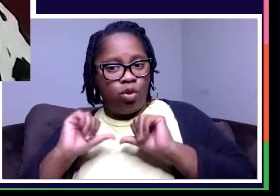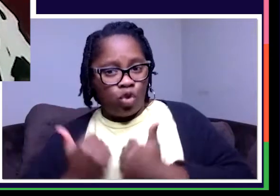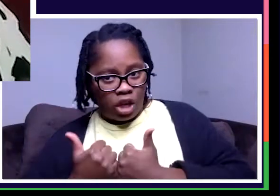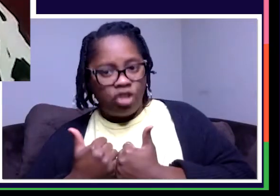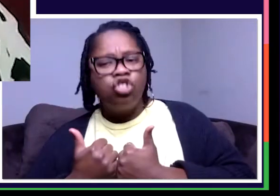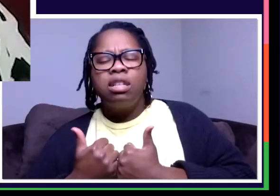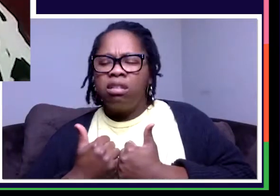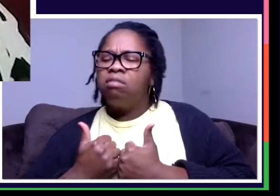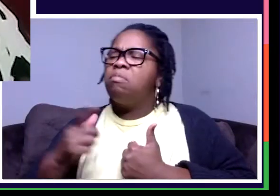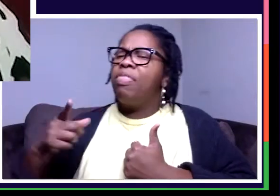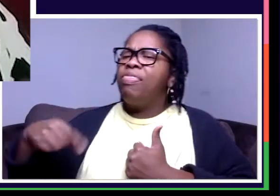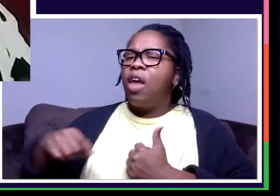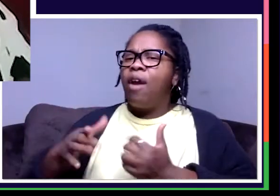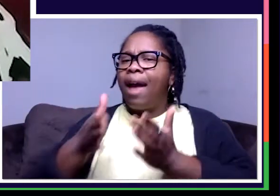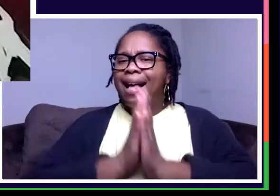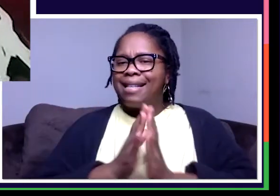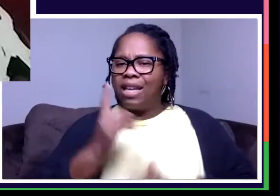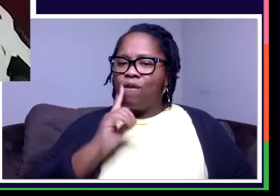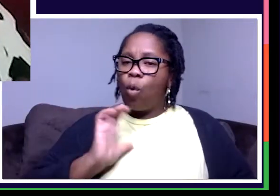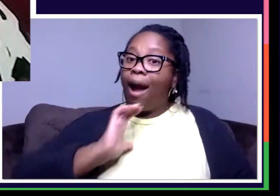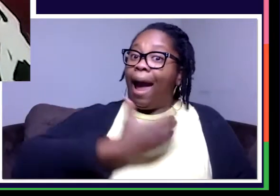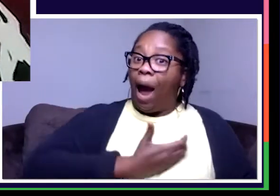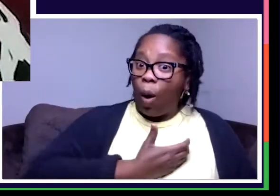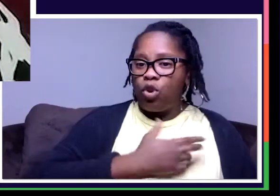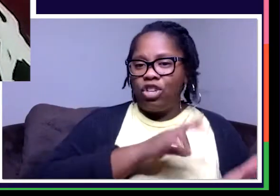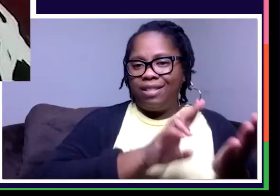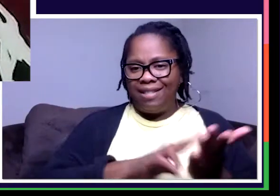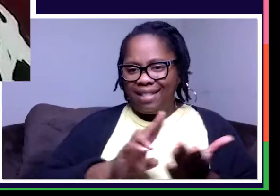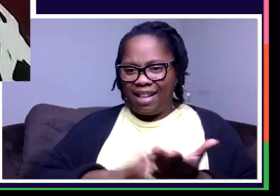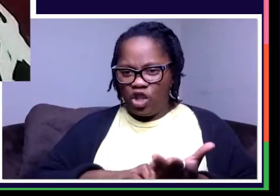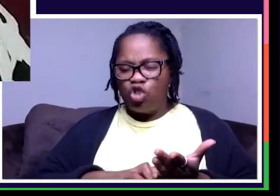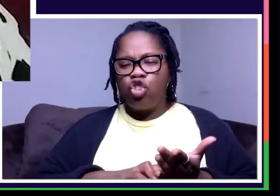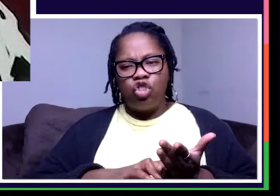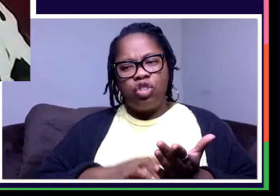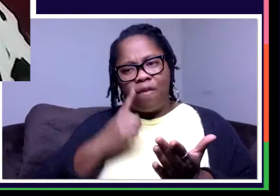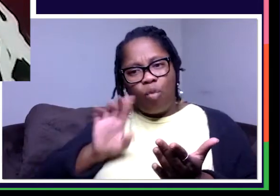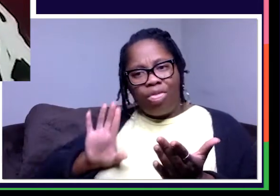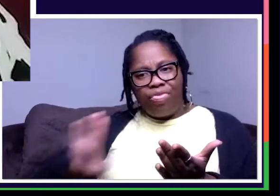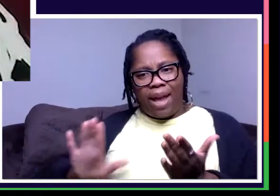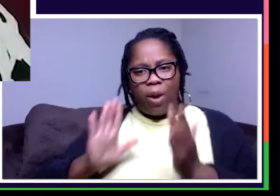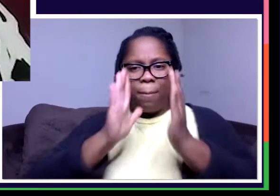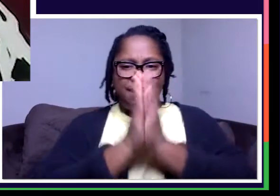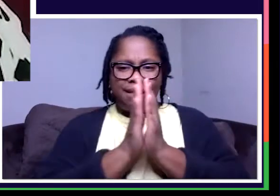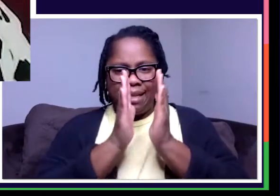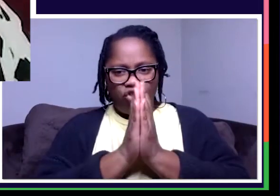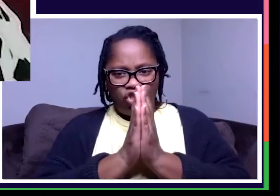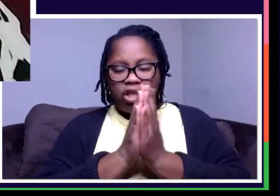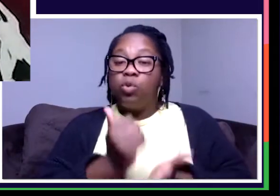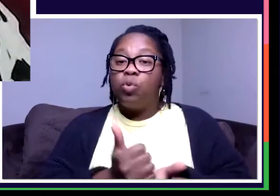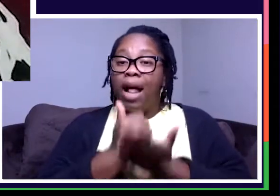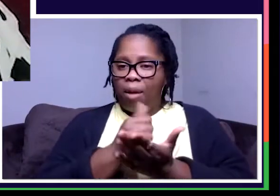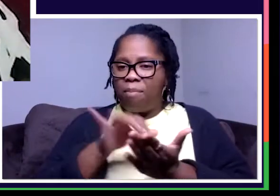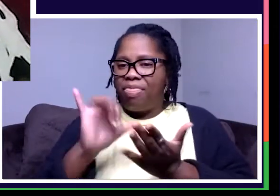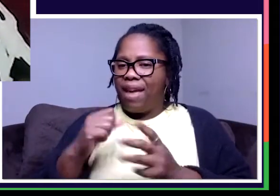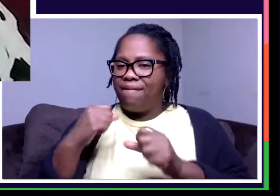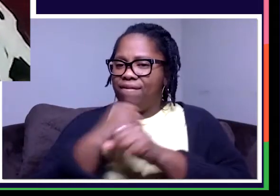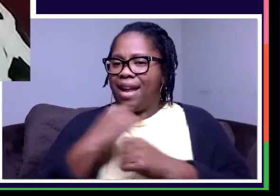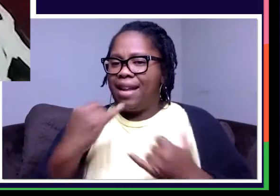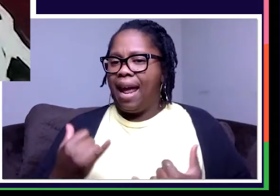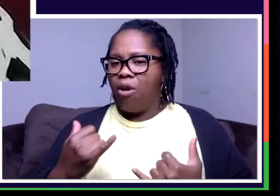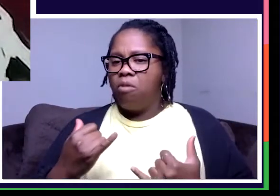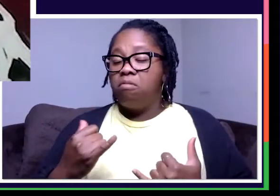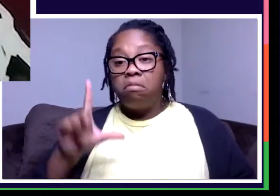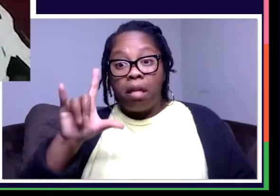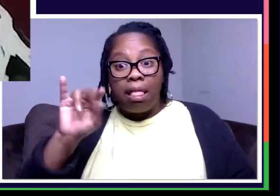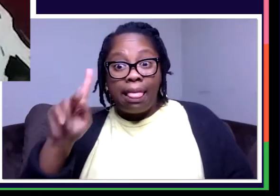CTA, California Teachers Association, is asking for our signatures on a petition to help